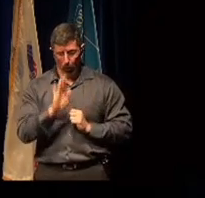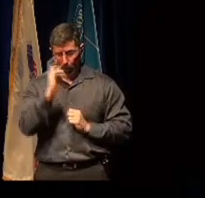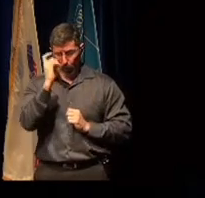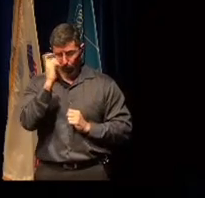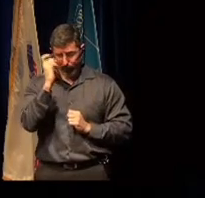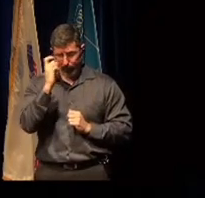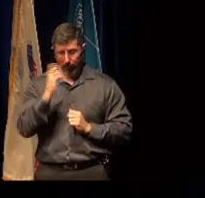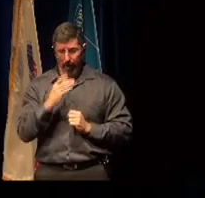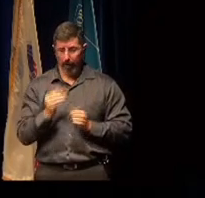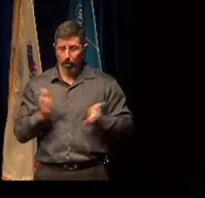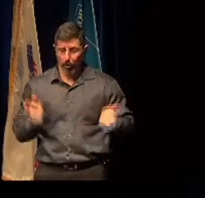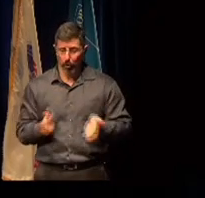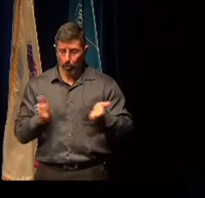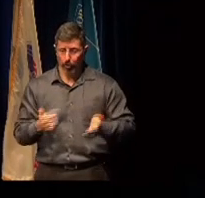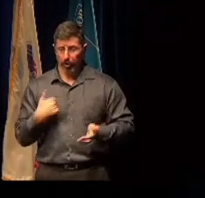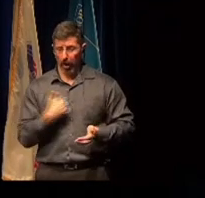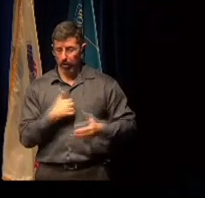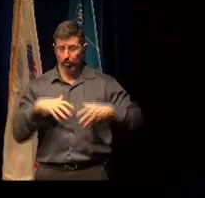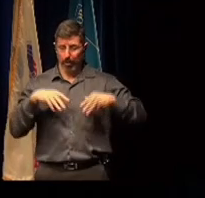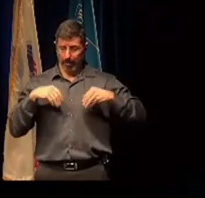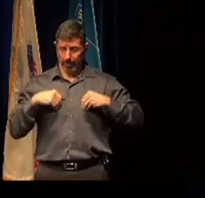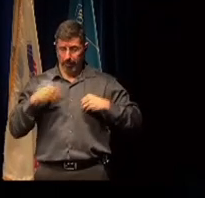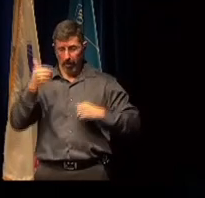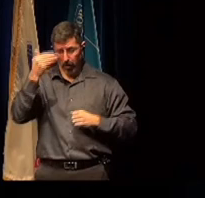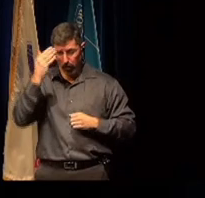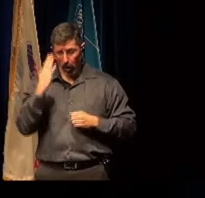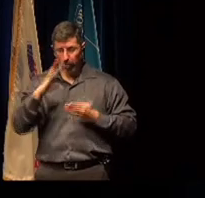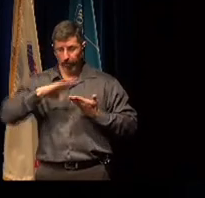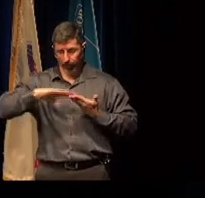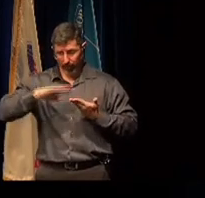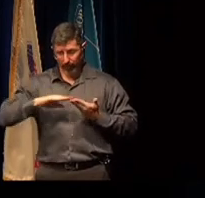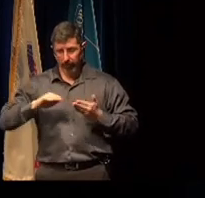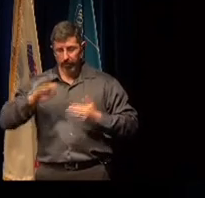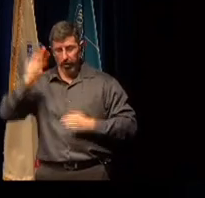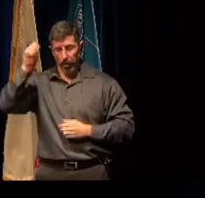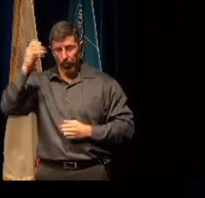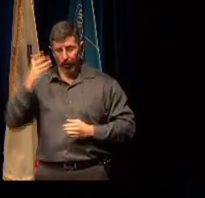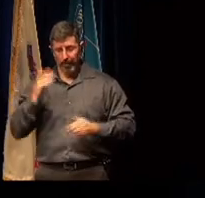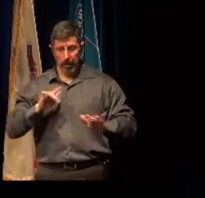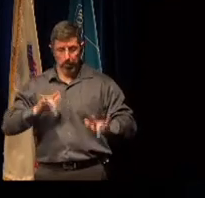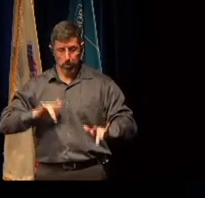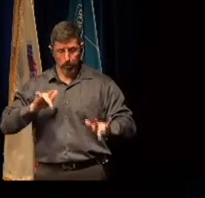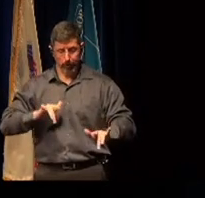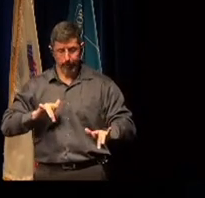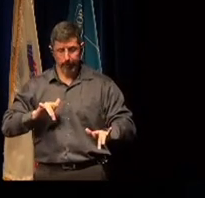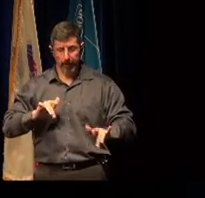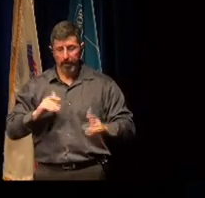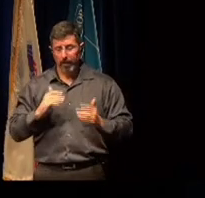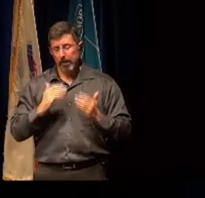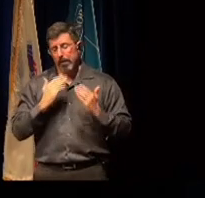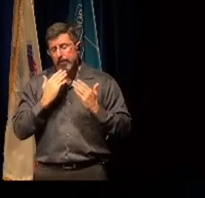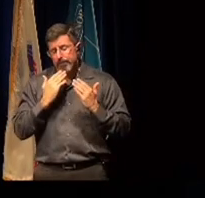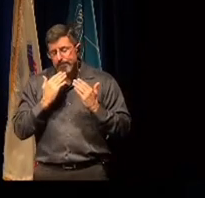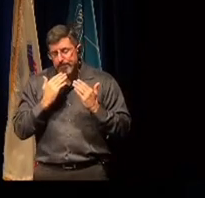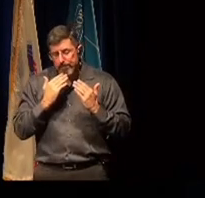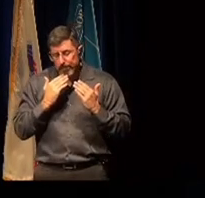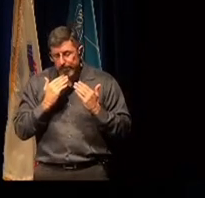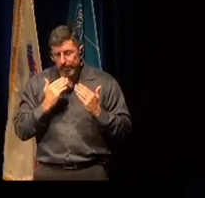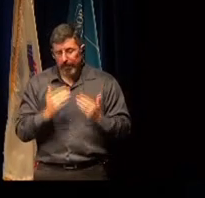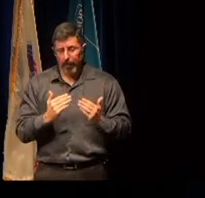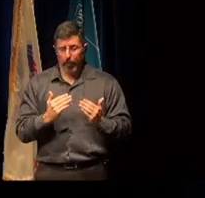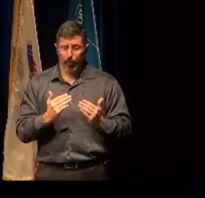embrace God's forgiveness, grace, and mercy. Thank you for drawing alongside so many of